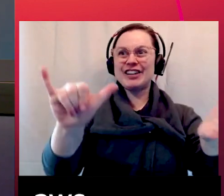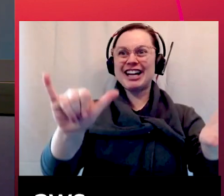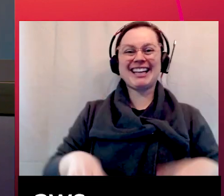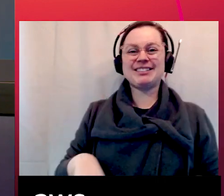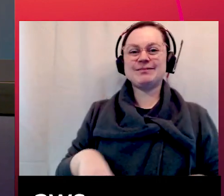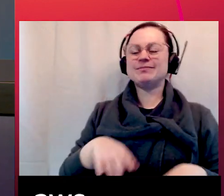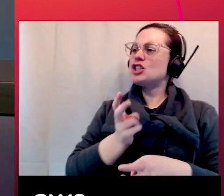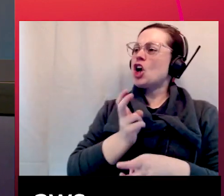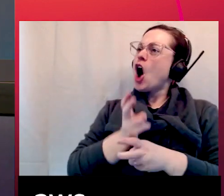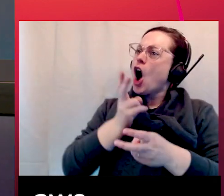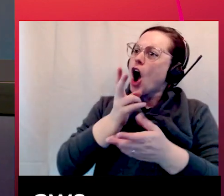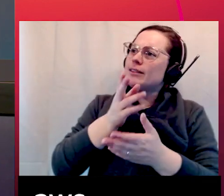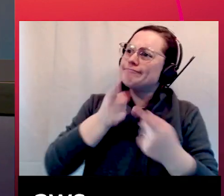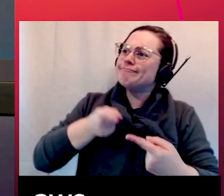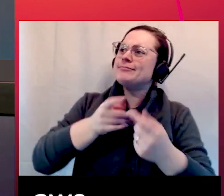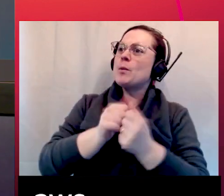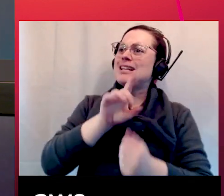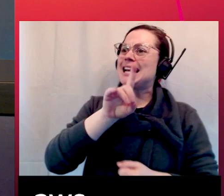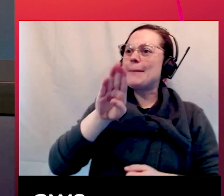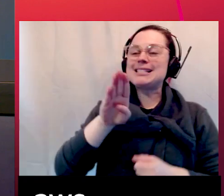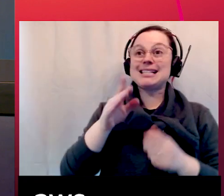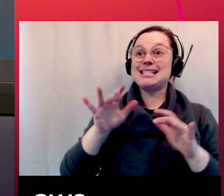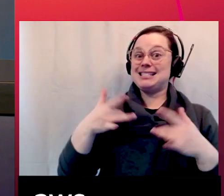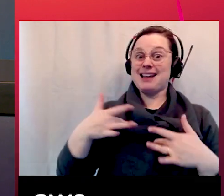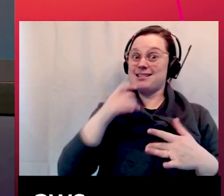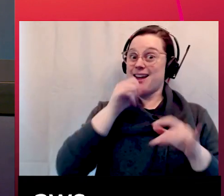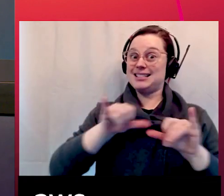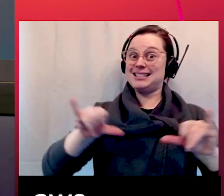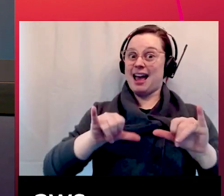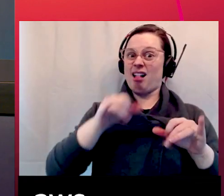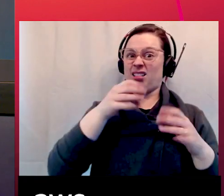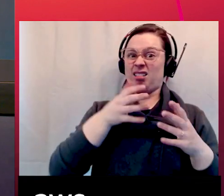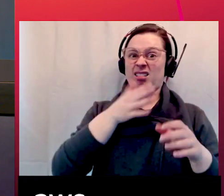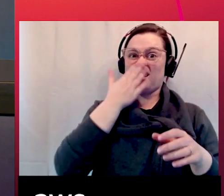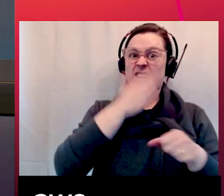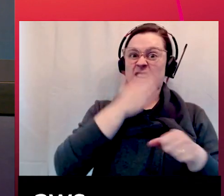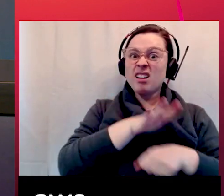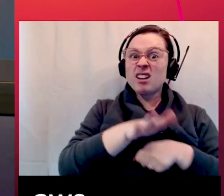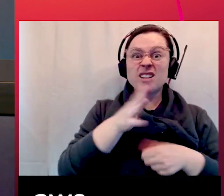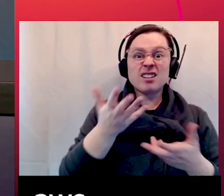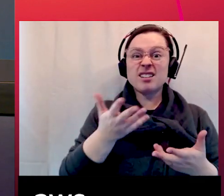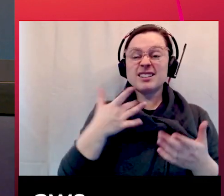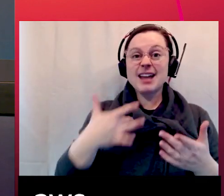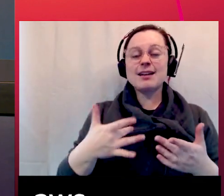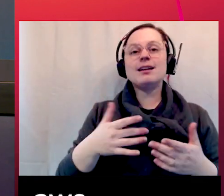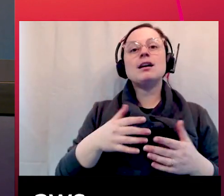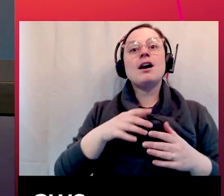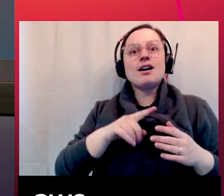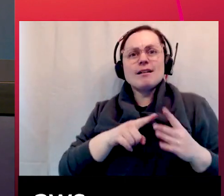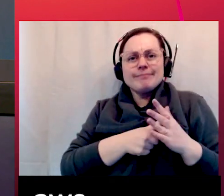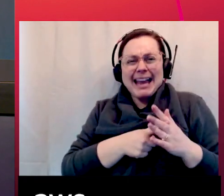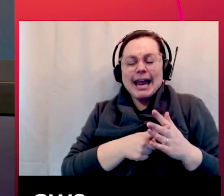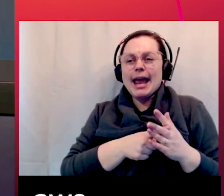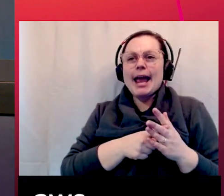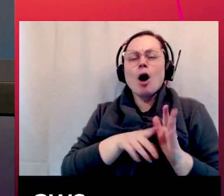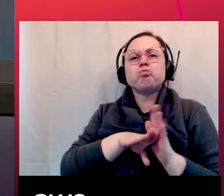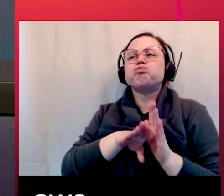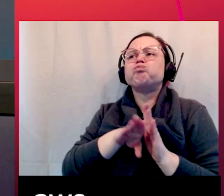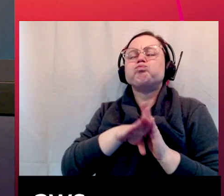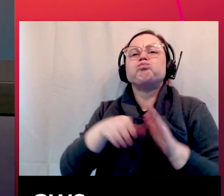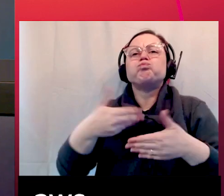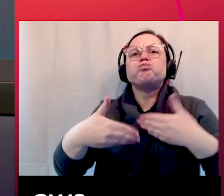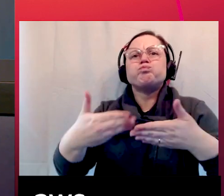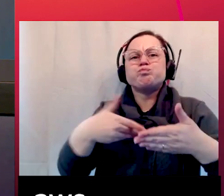like you said, they don't scale well. All databases usually run pretty good when they start out. Right. It's the year down the road,